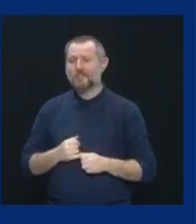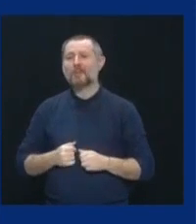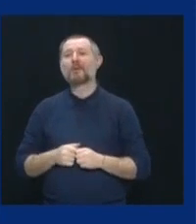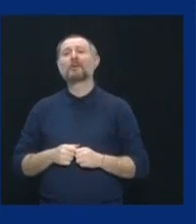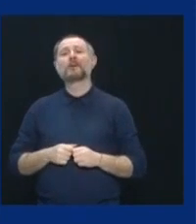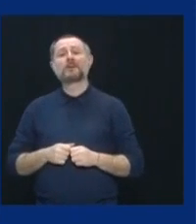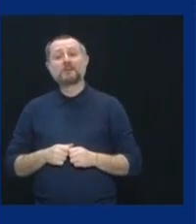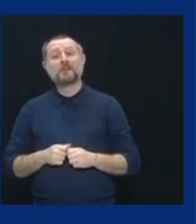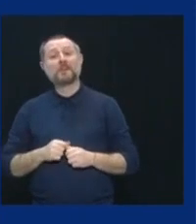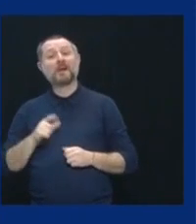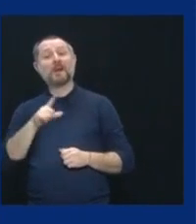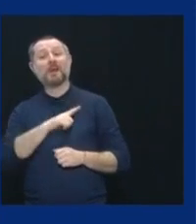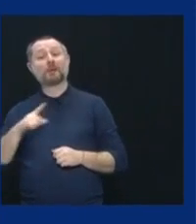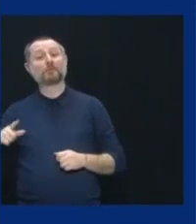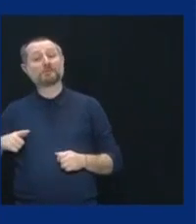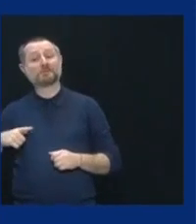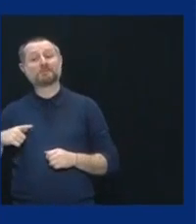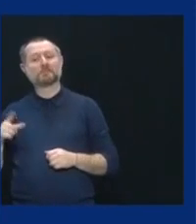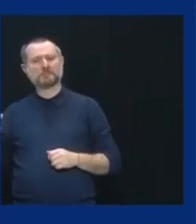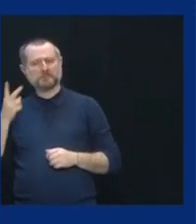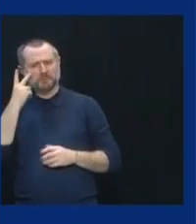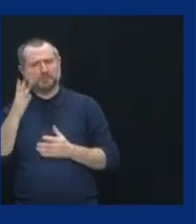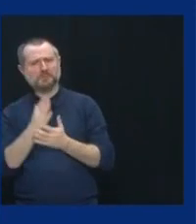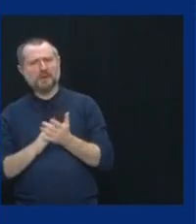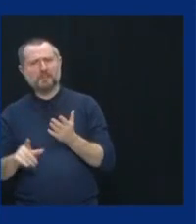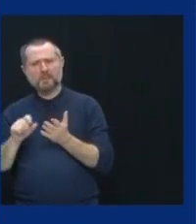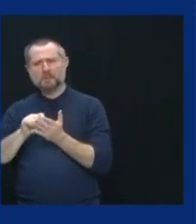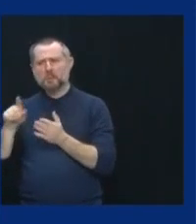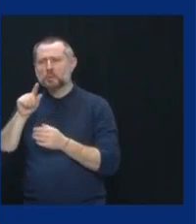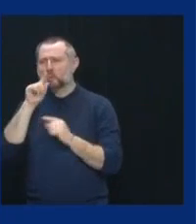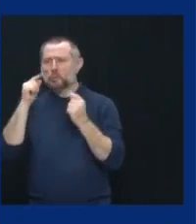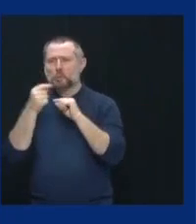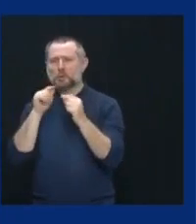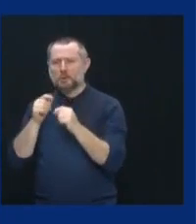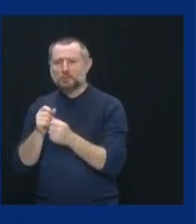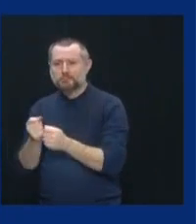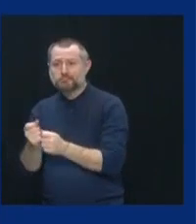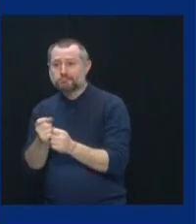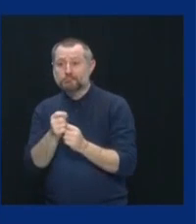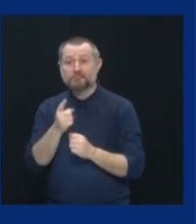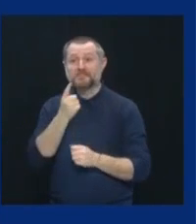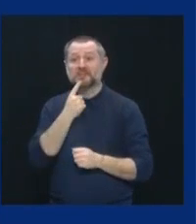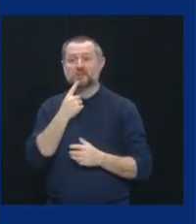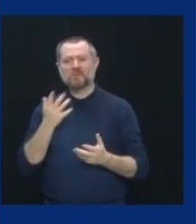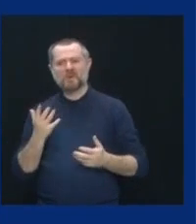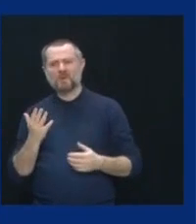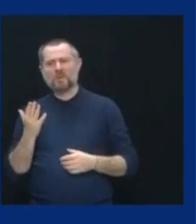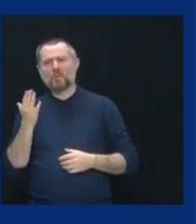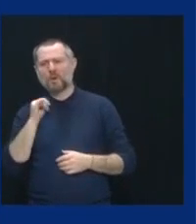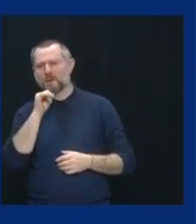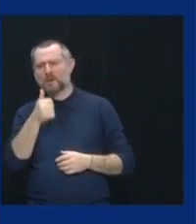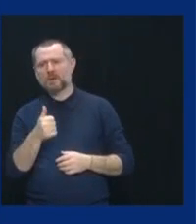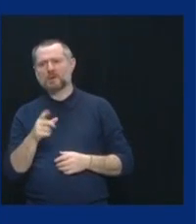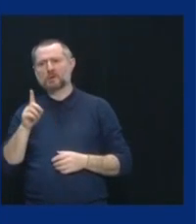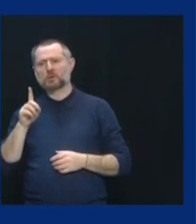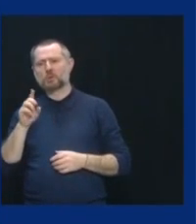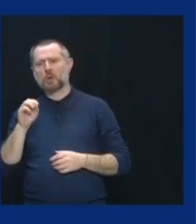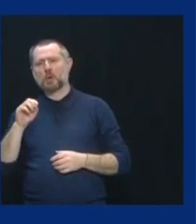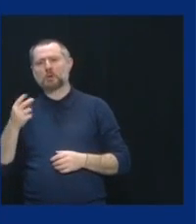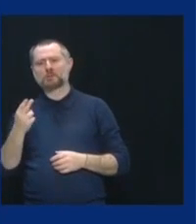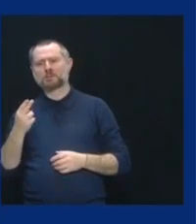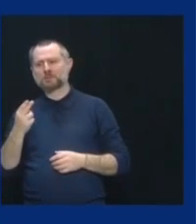the legislature, I've seen a few tweets from some lawmakers saying, basically, why didn't DOH inform